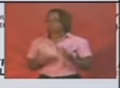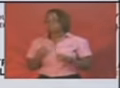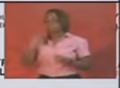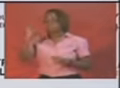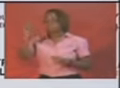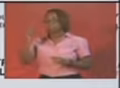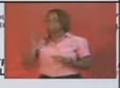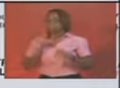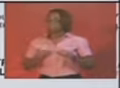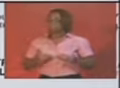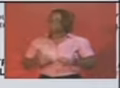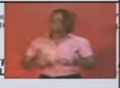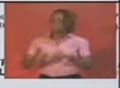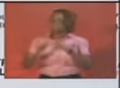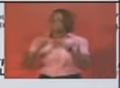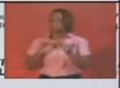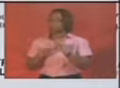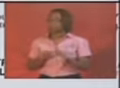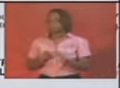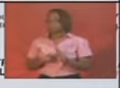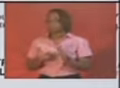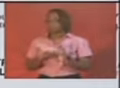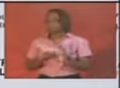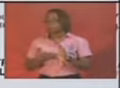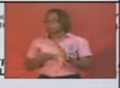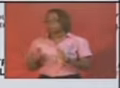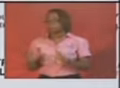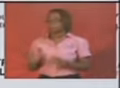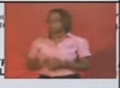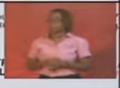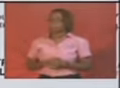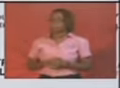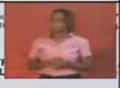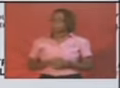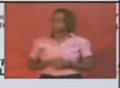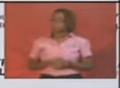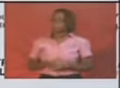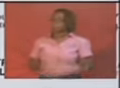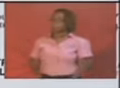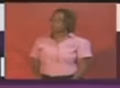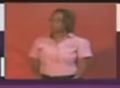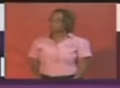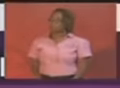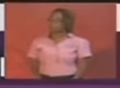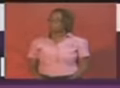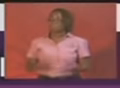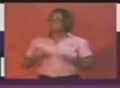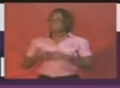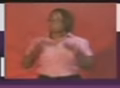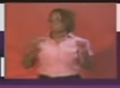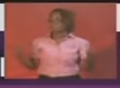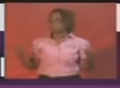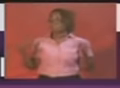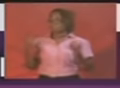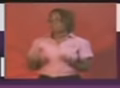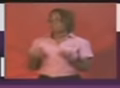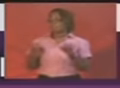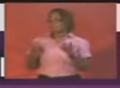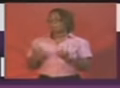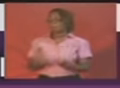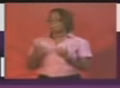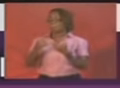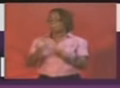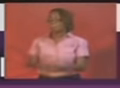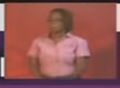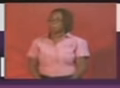Good morning. Kim Bodram from the Express. CMO, just to revisit the vaccine, the license for the vaccine,